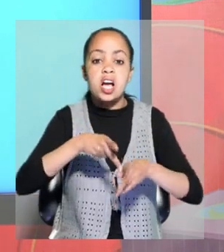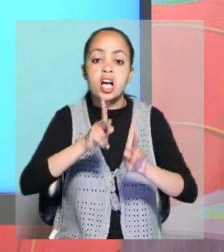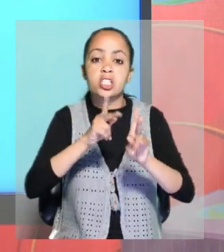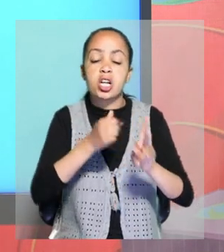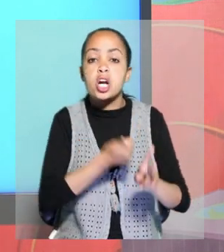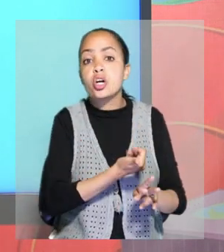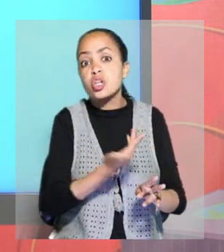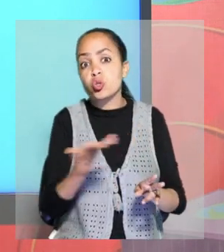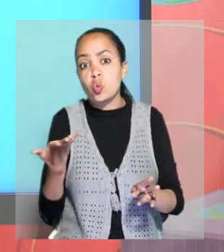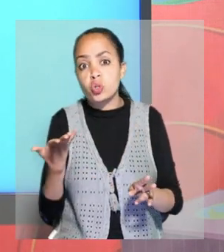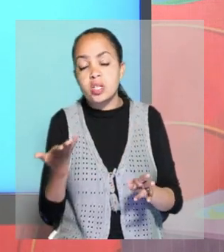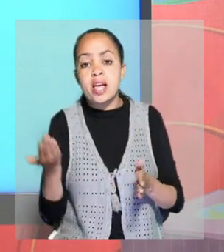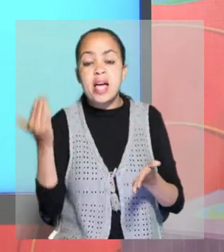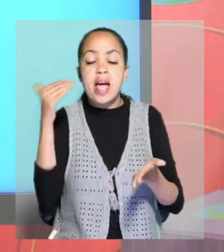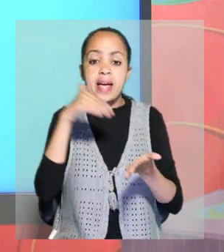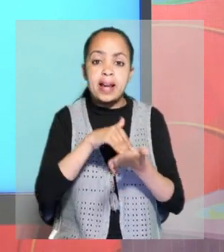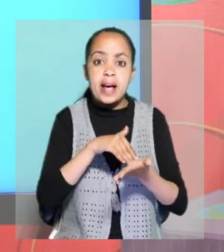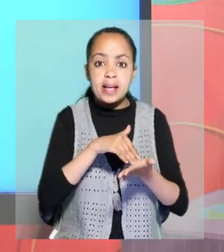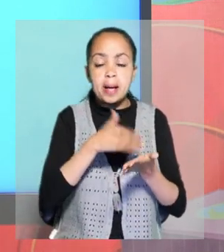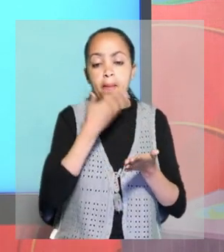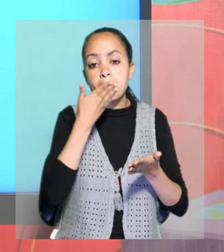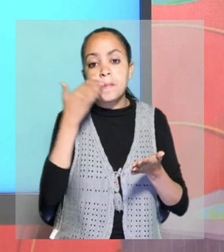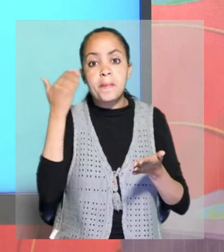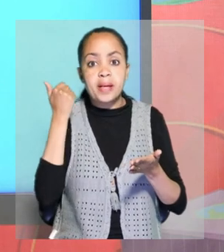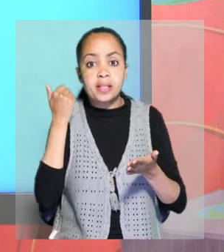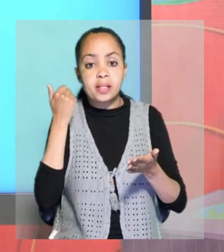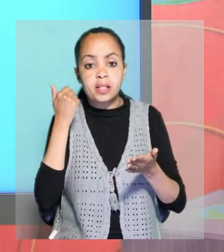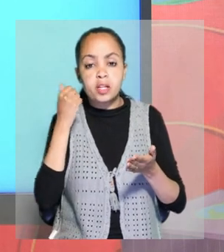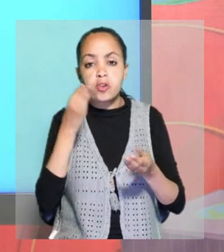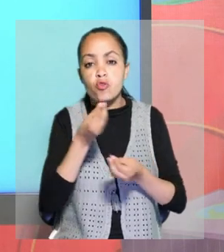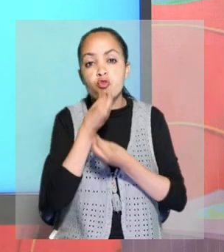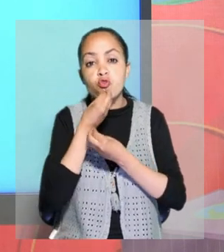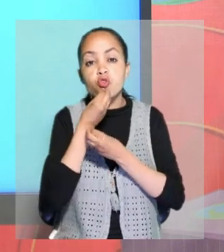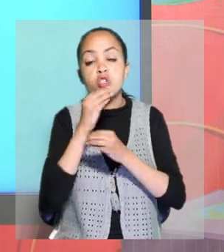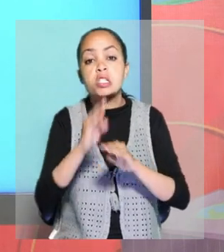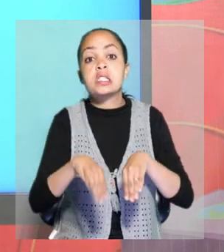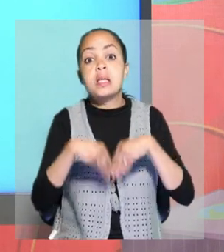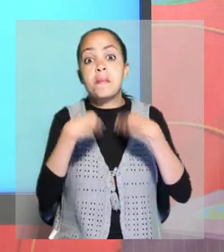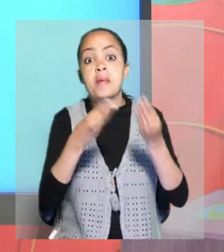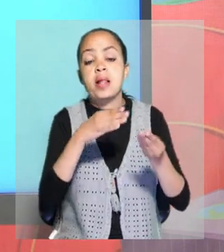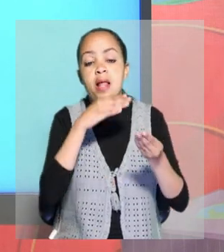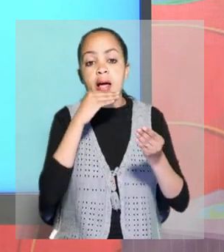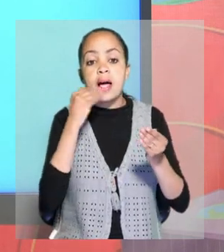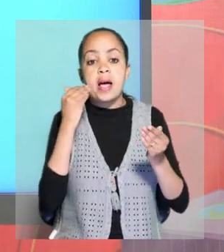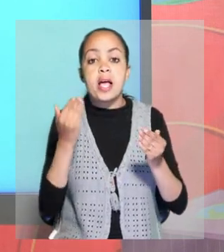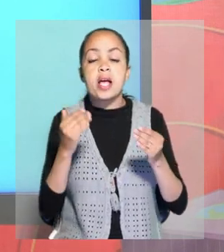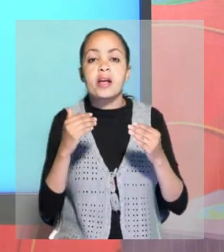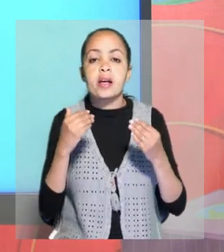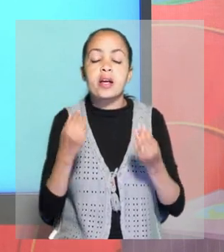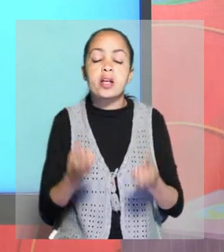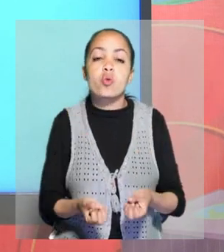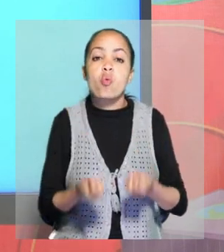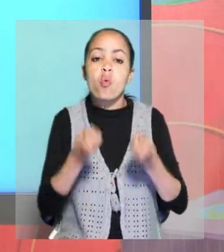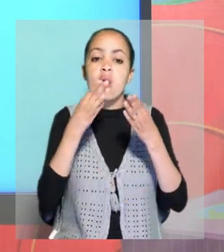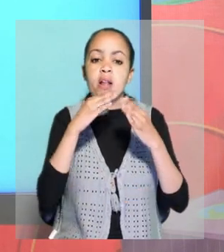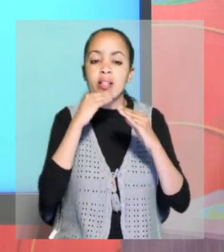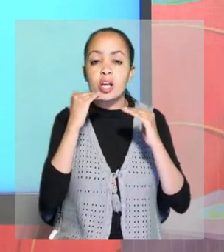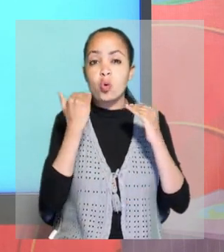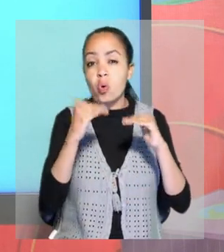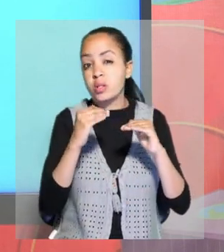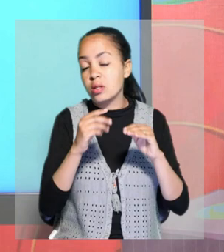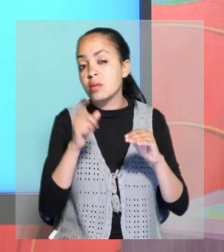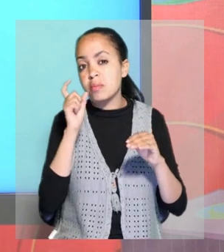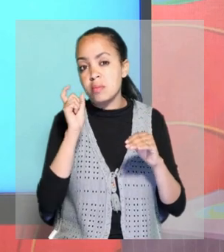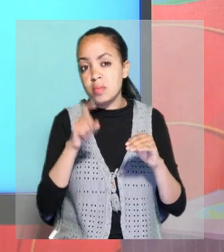resources. And again, better availability of food supply. And the quality and the quantity must be